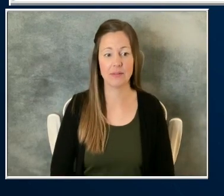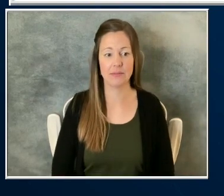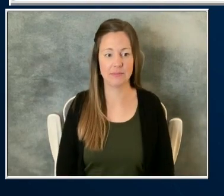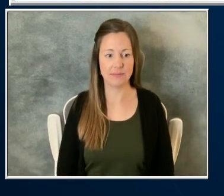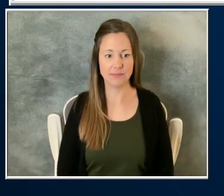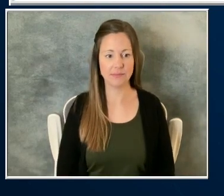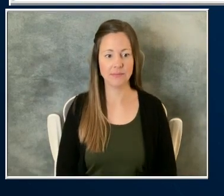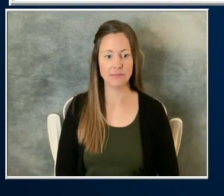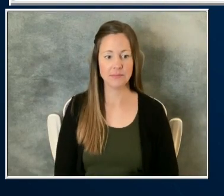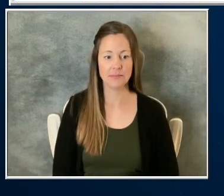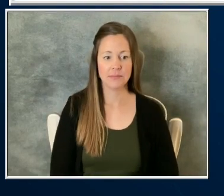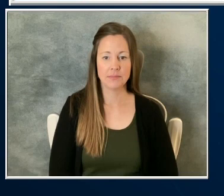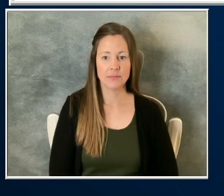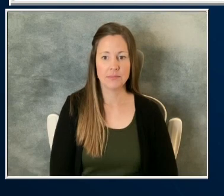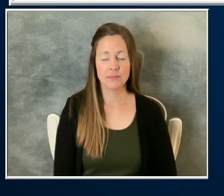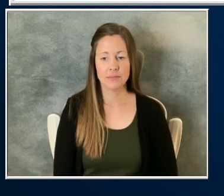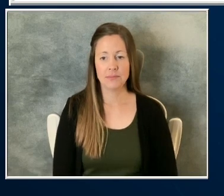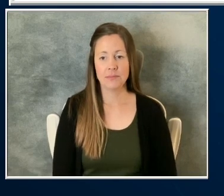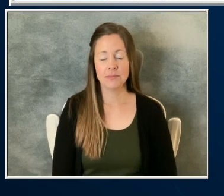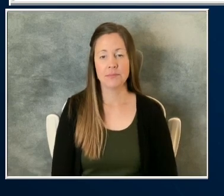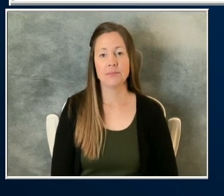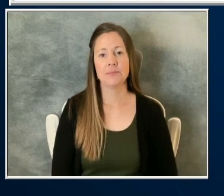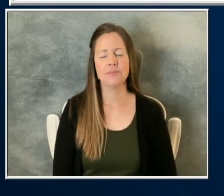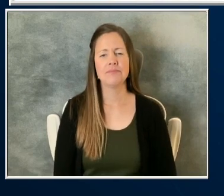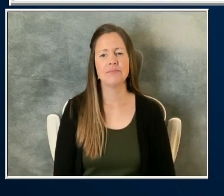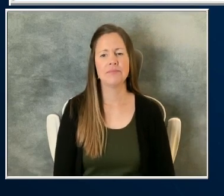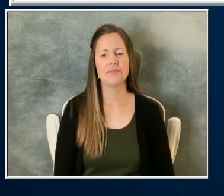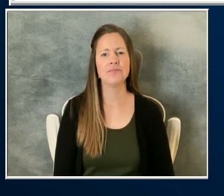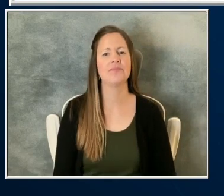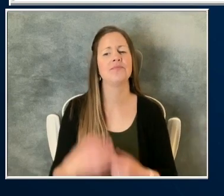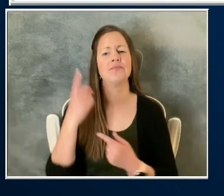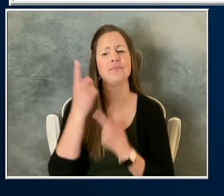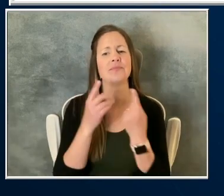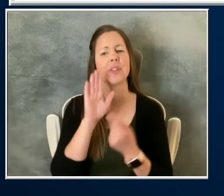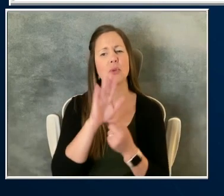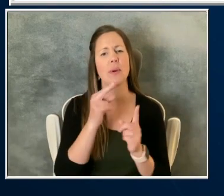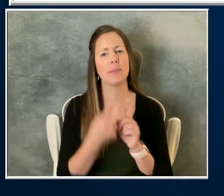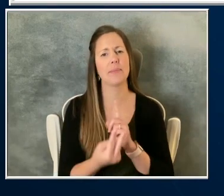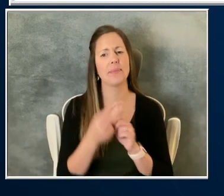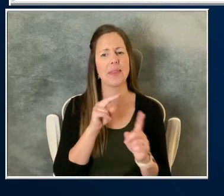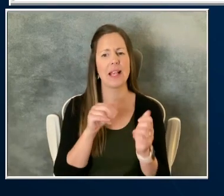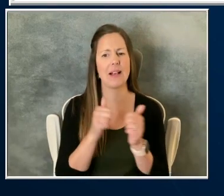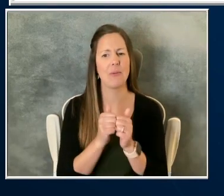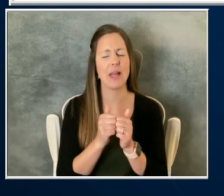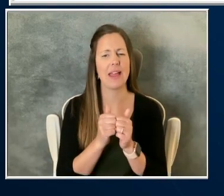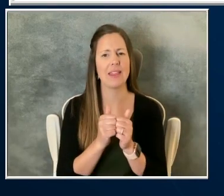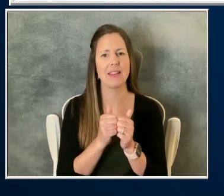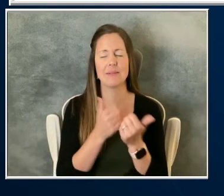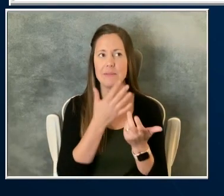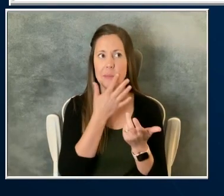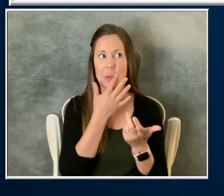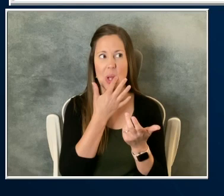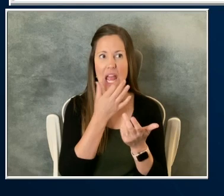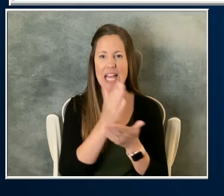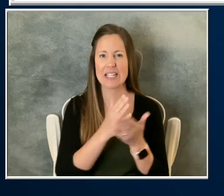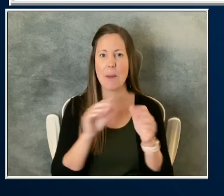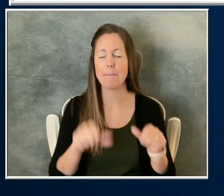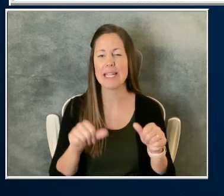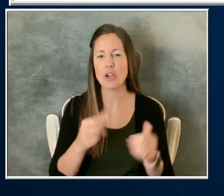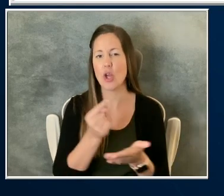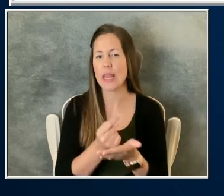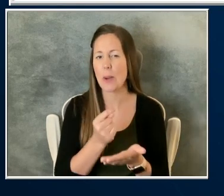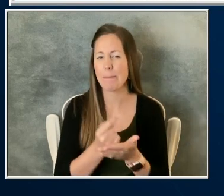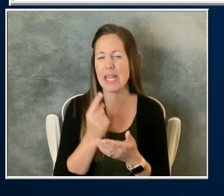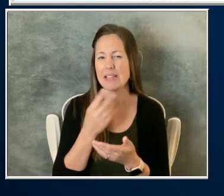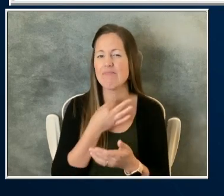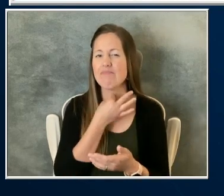it, what is your sense about the directionality? What would be some potential therapies? And I asked that, I mean, and we probably both